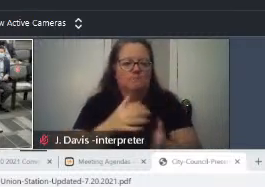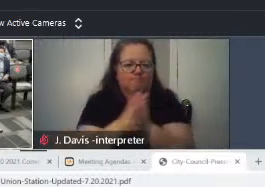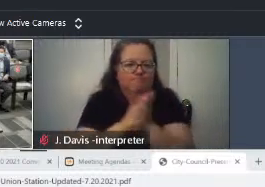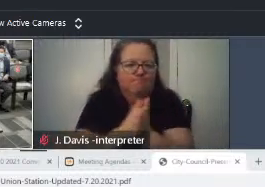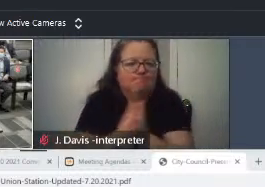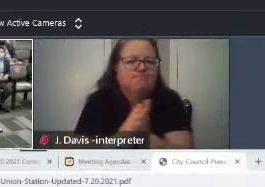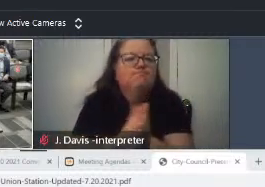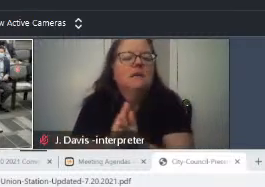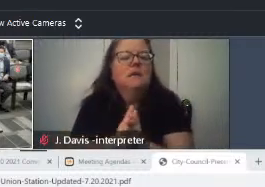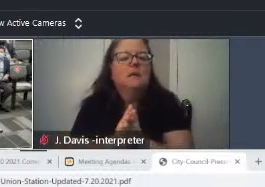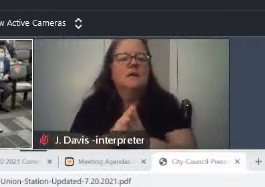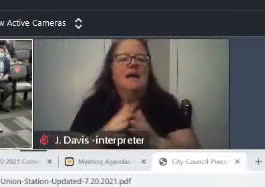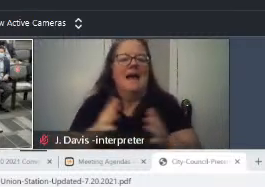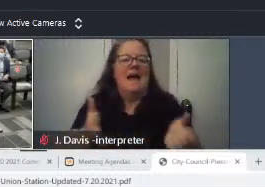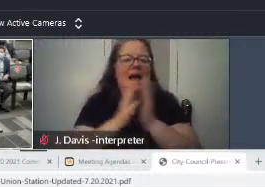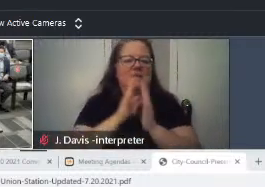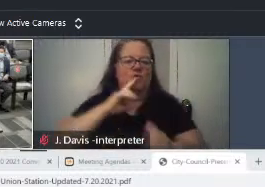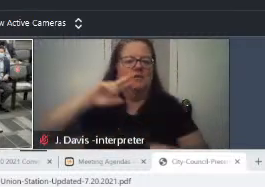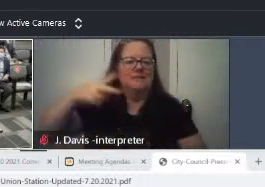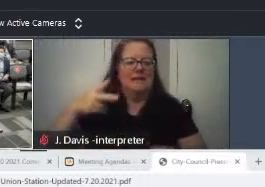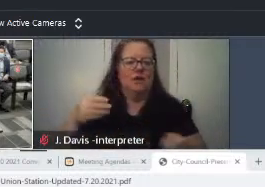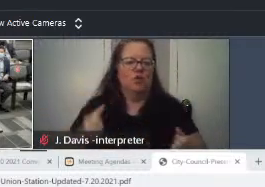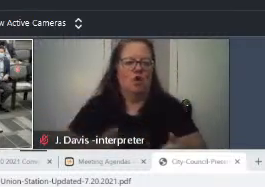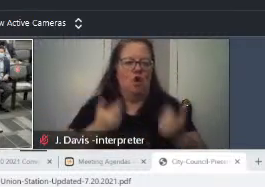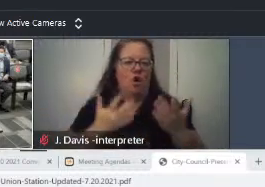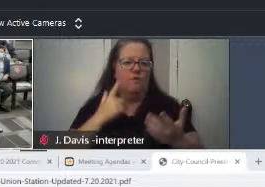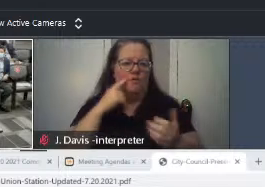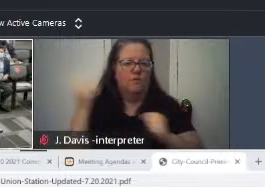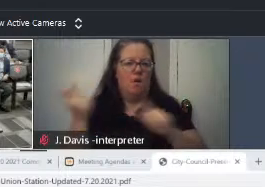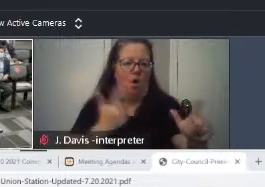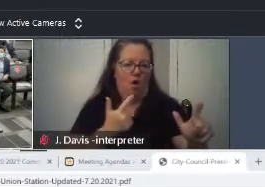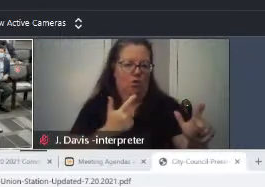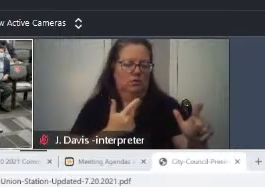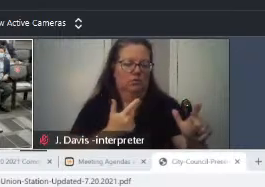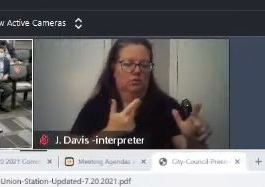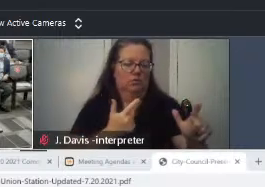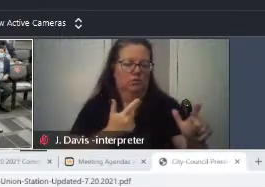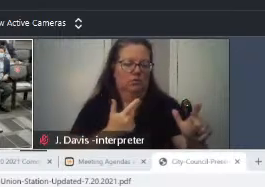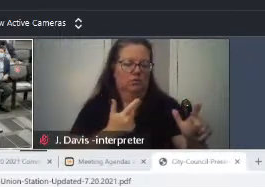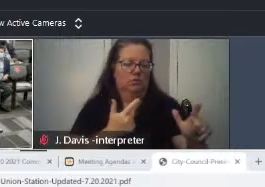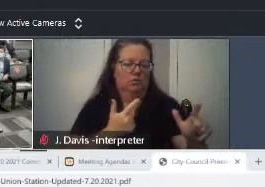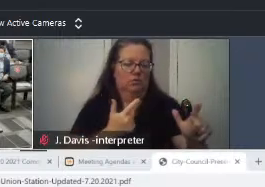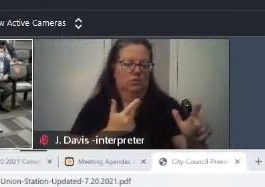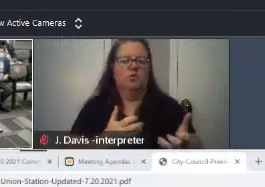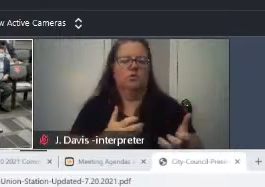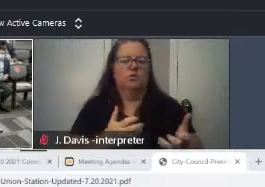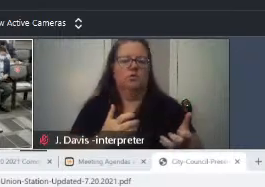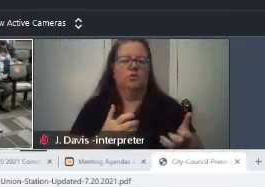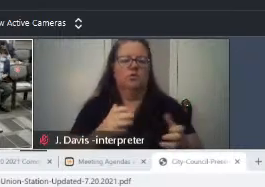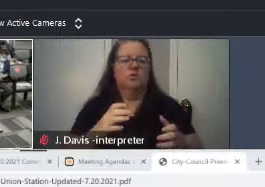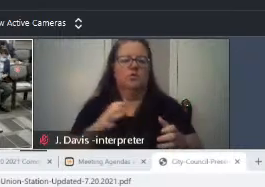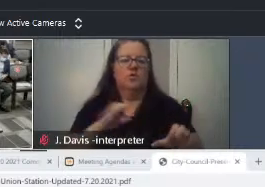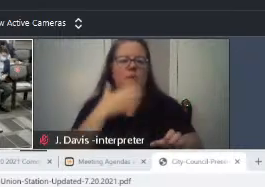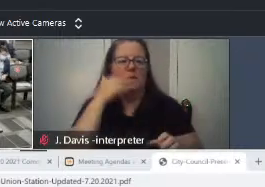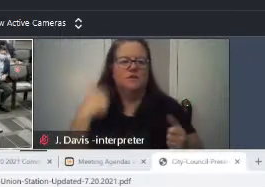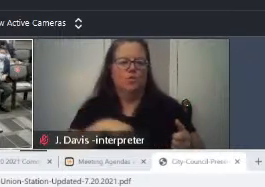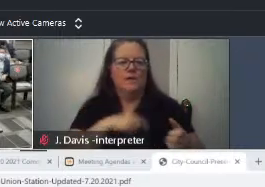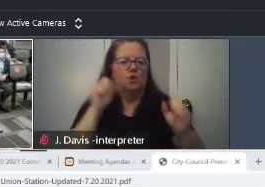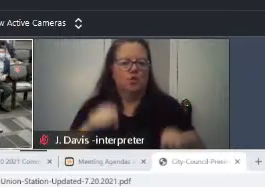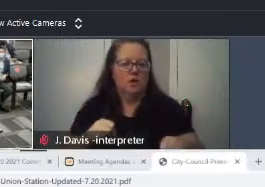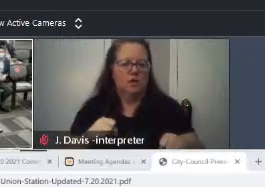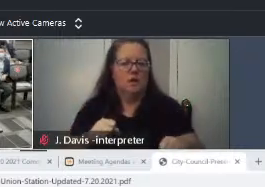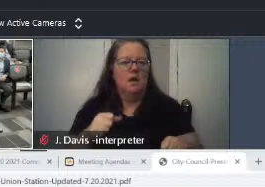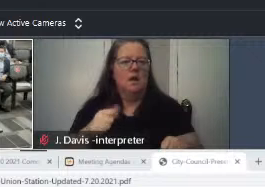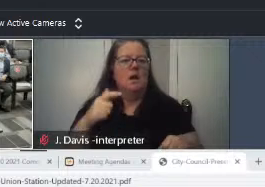second and final offer from all participants, because we wanted to maximize based on the appraisal. One thing we had to take